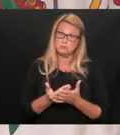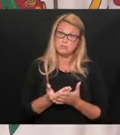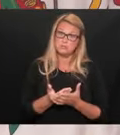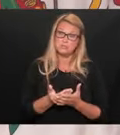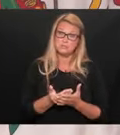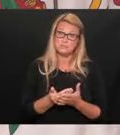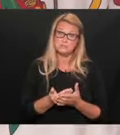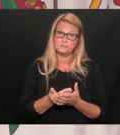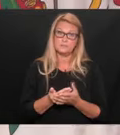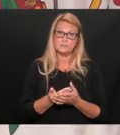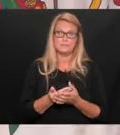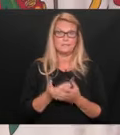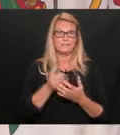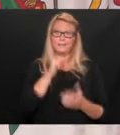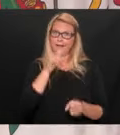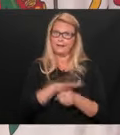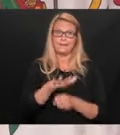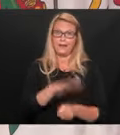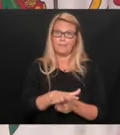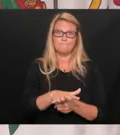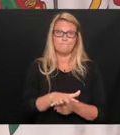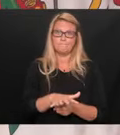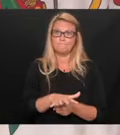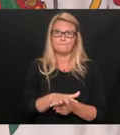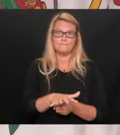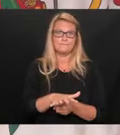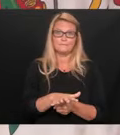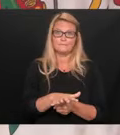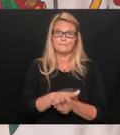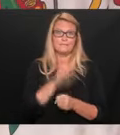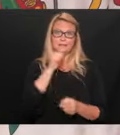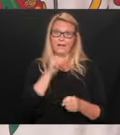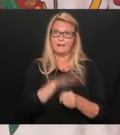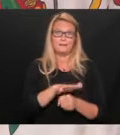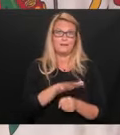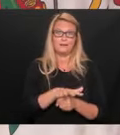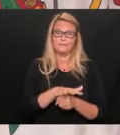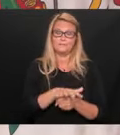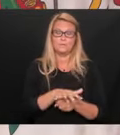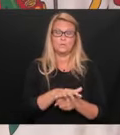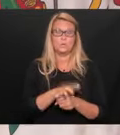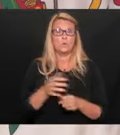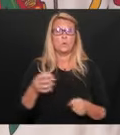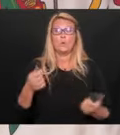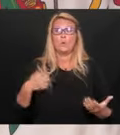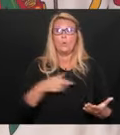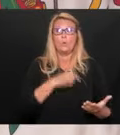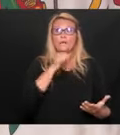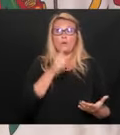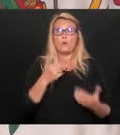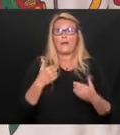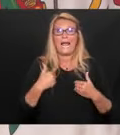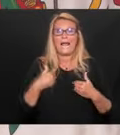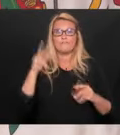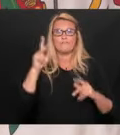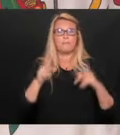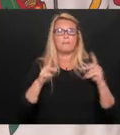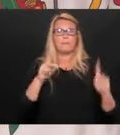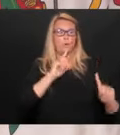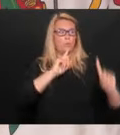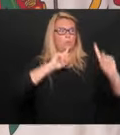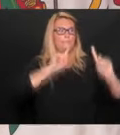ways, but it's not enough. It's nowhere close to enough. We do not have people running to the fire like